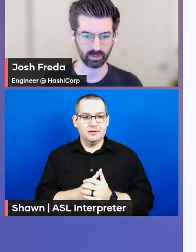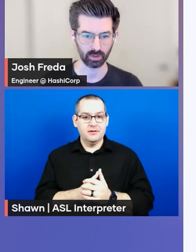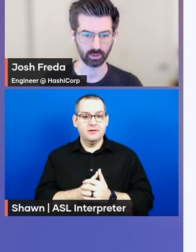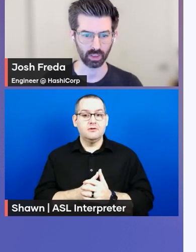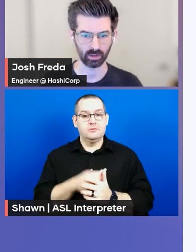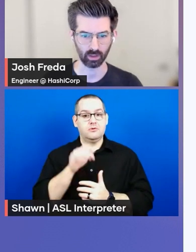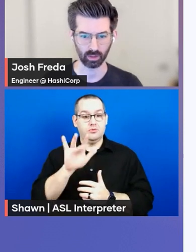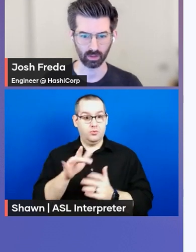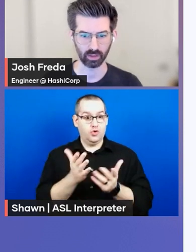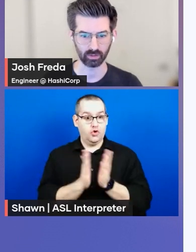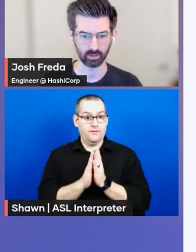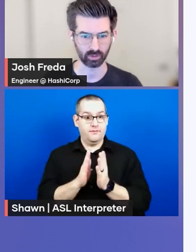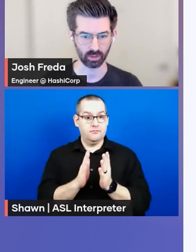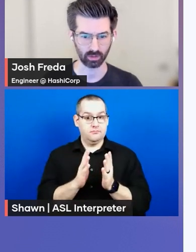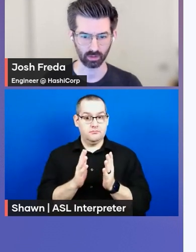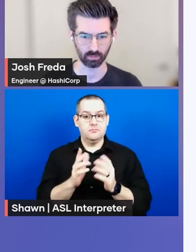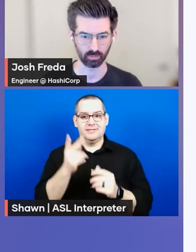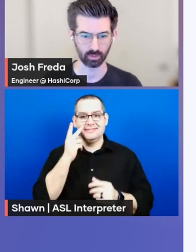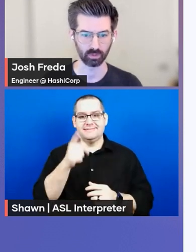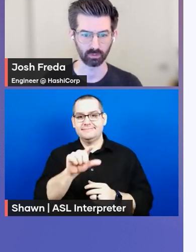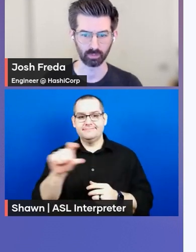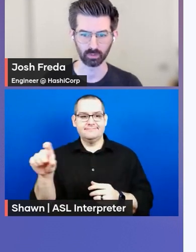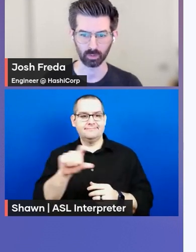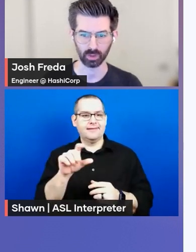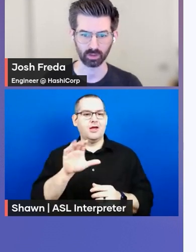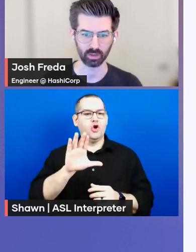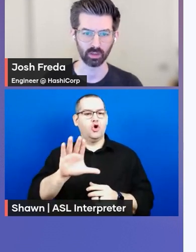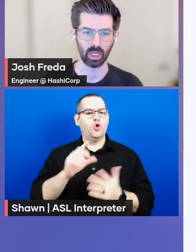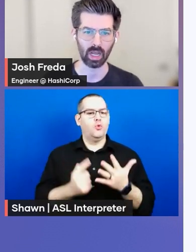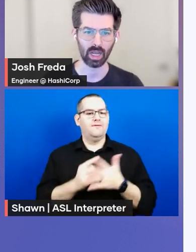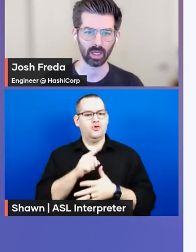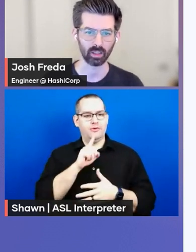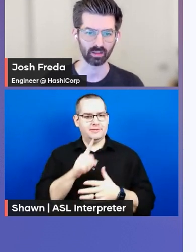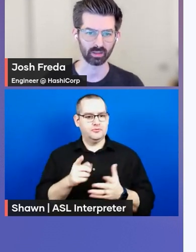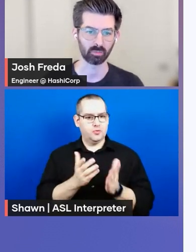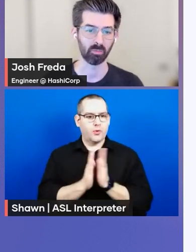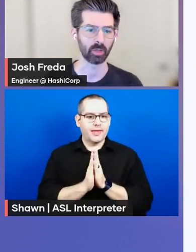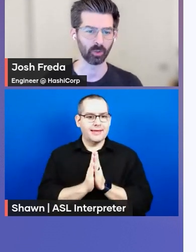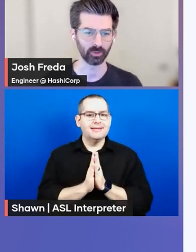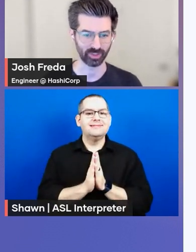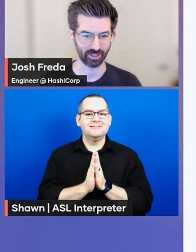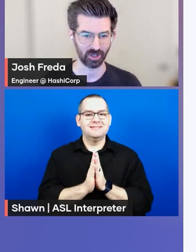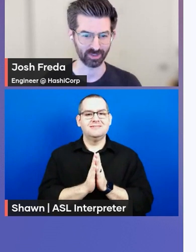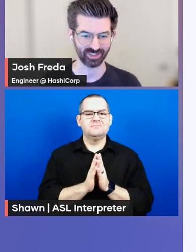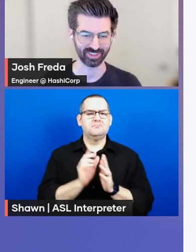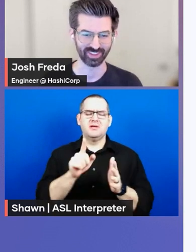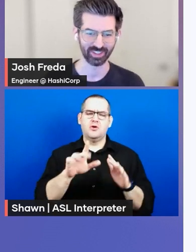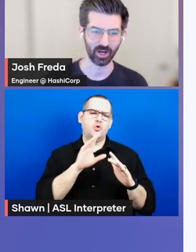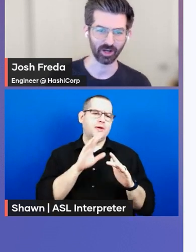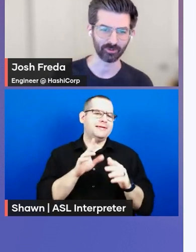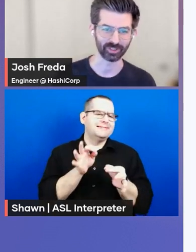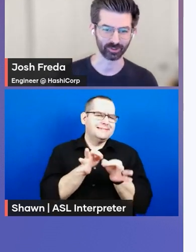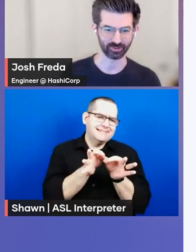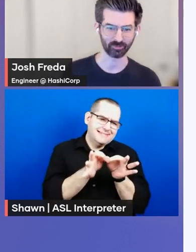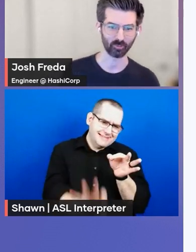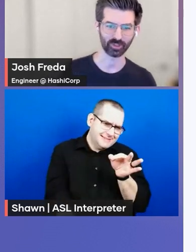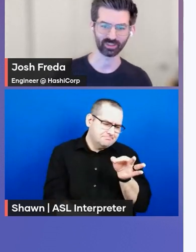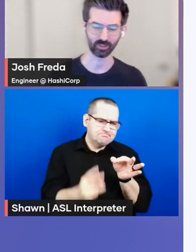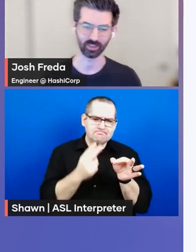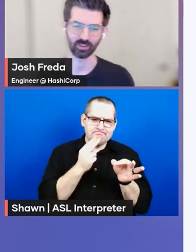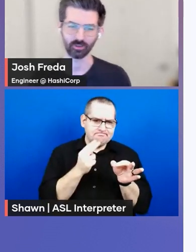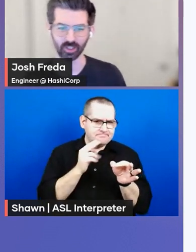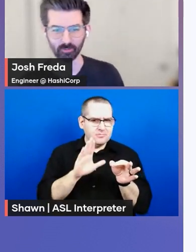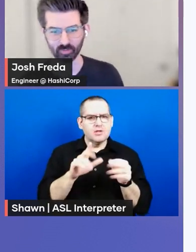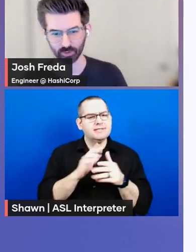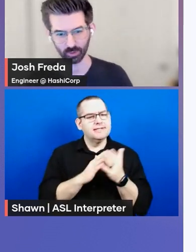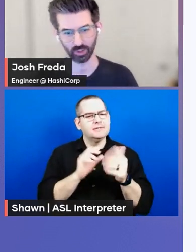is requested, you'll get this just saying, you know, your review is requested. And this is bare bones right now, obviously. We do have some work that's